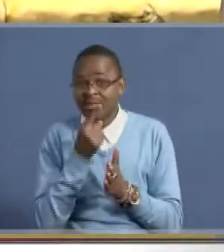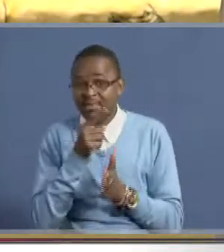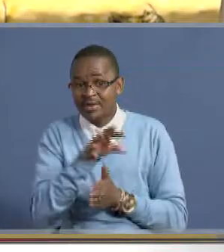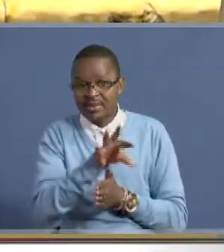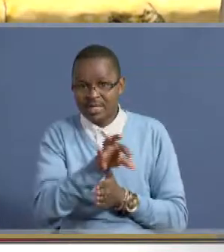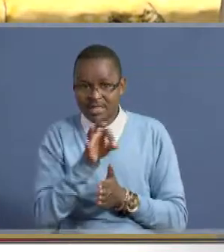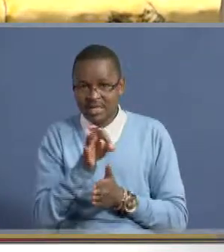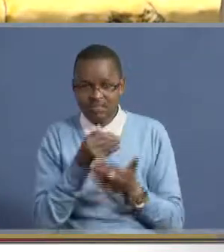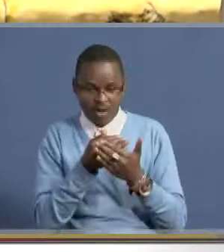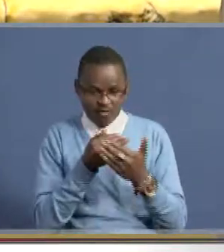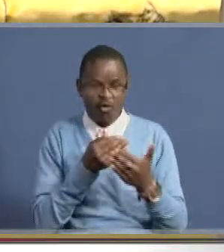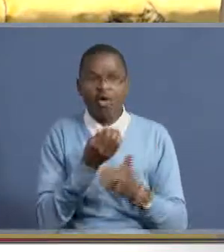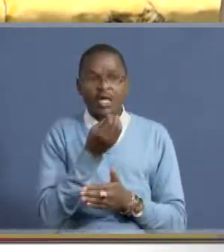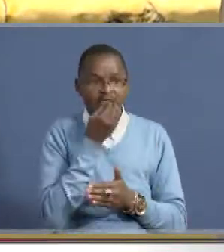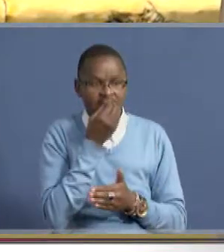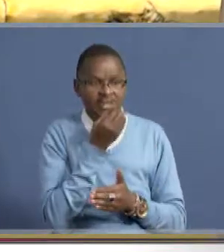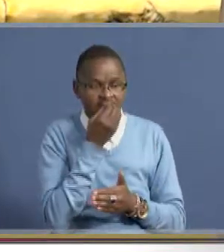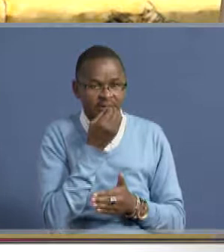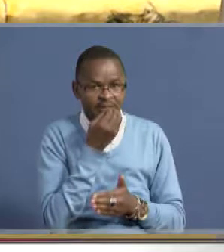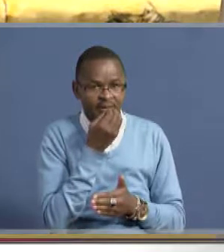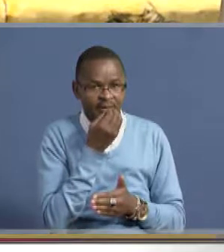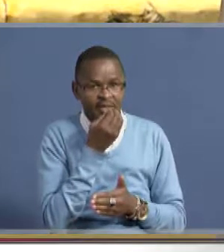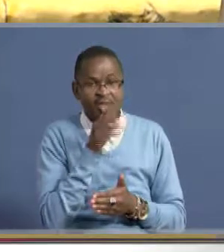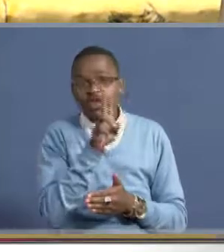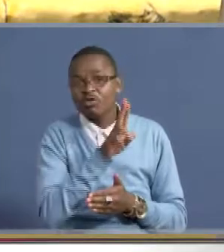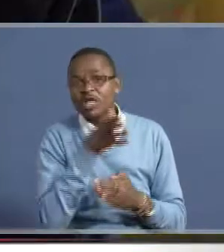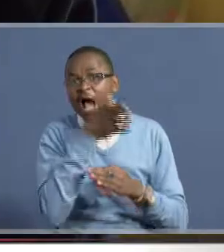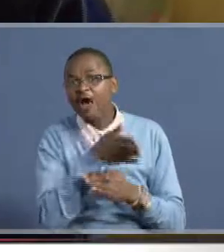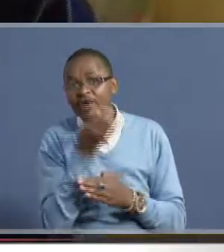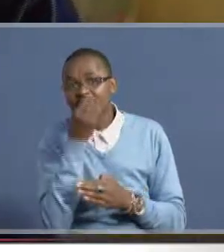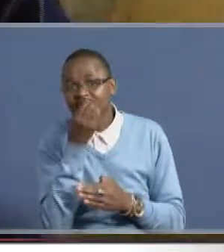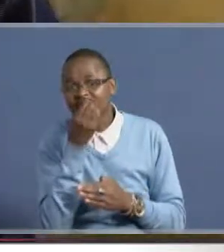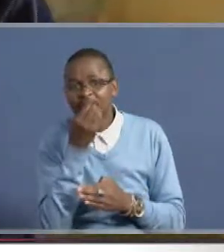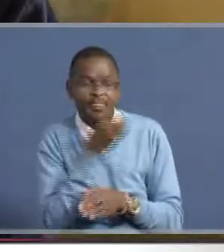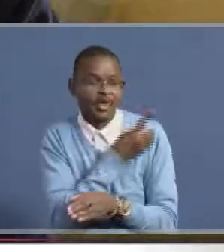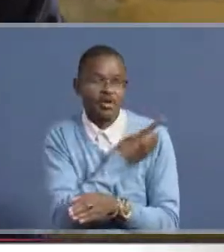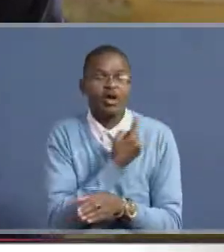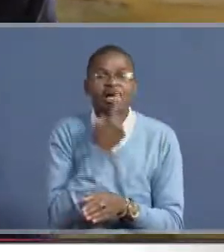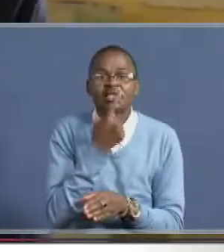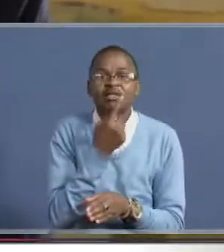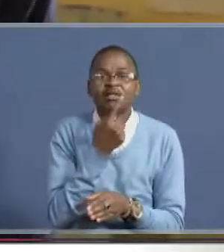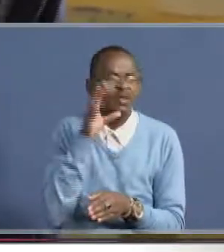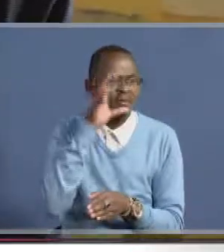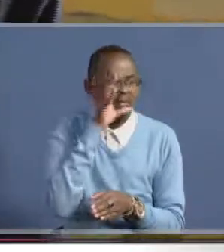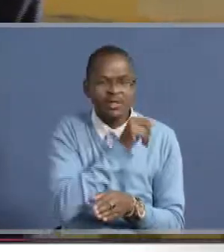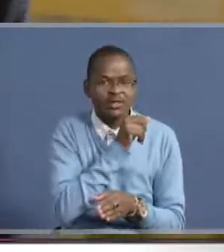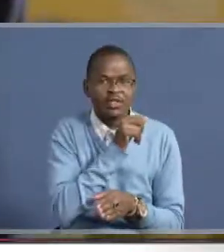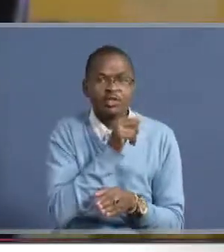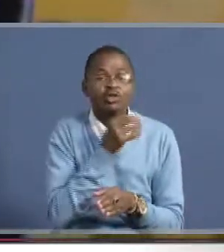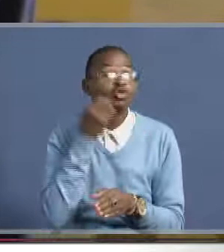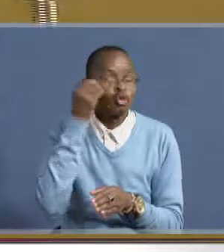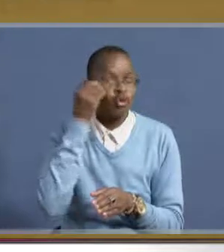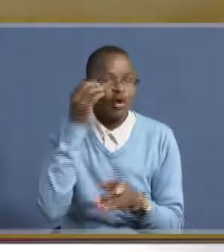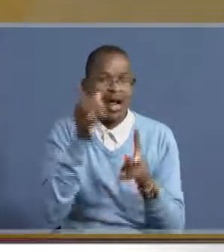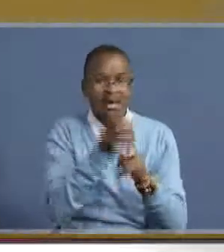be taken before eating. They will use it after eating. Dr. Hernandez says that though she misses home, adapting